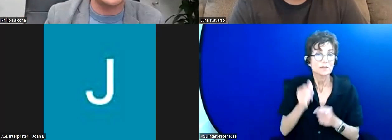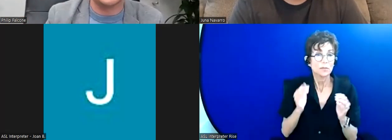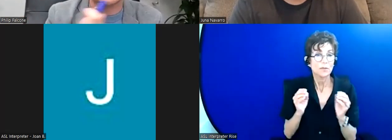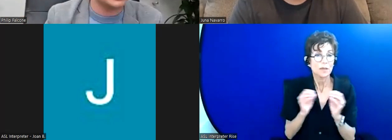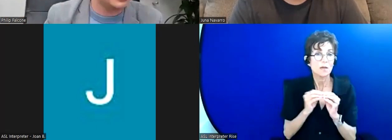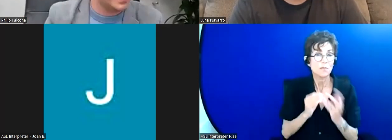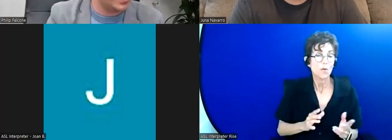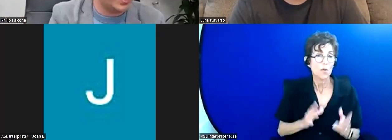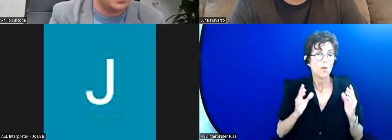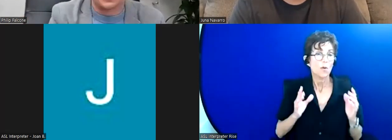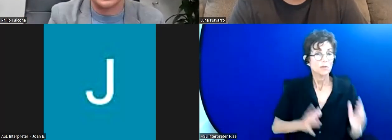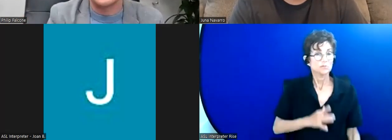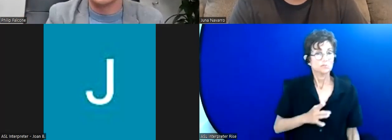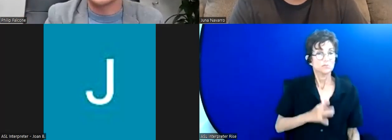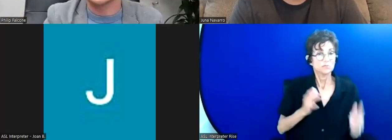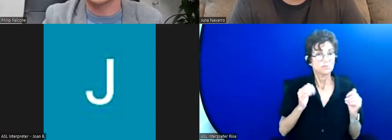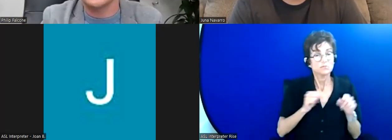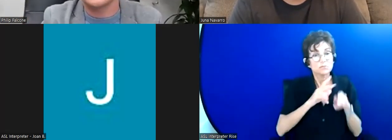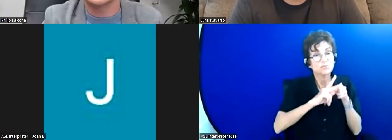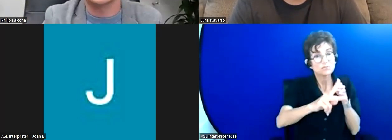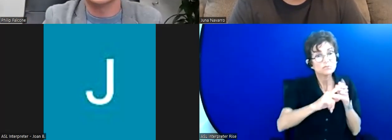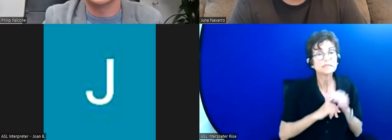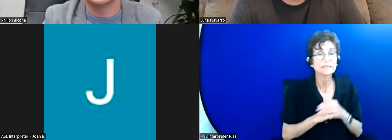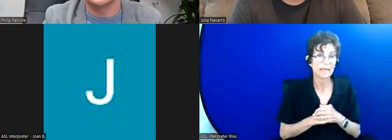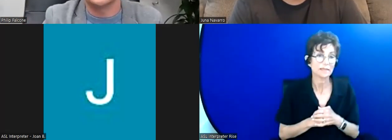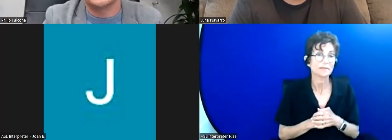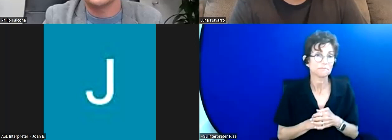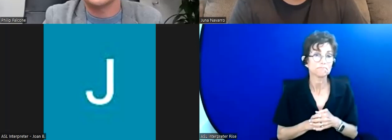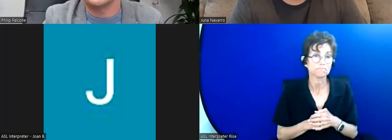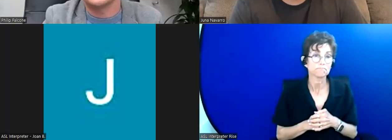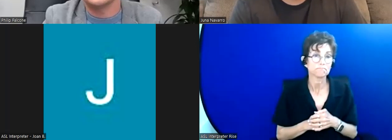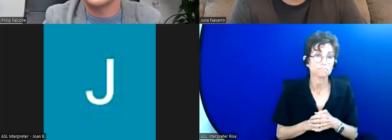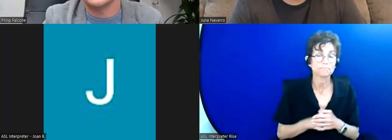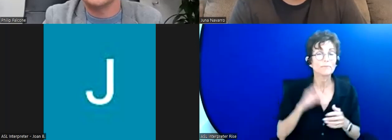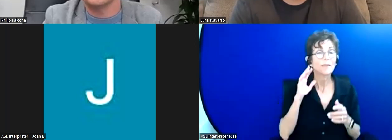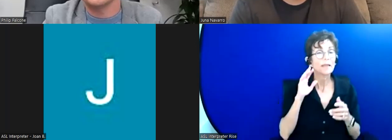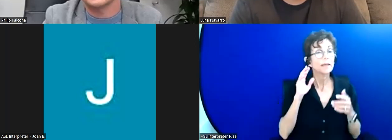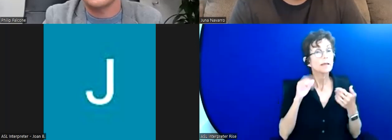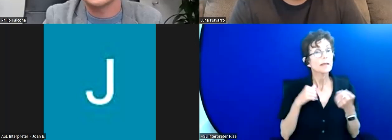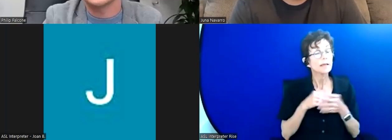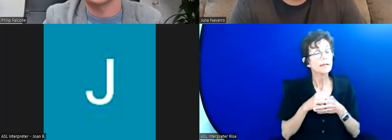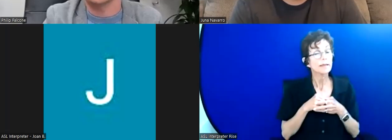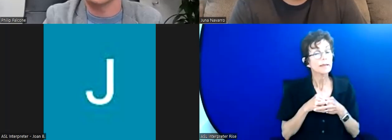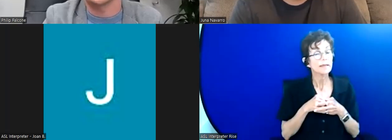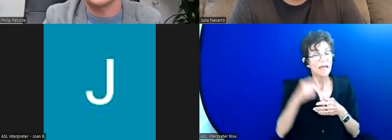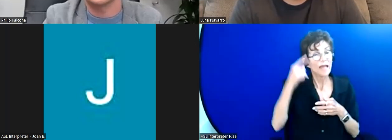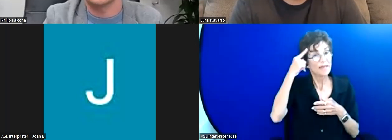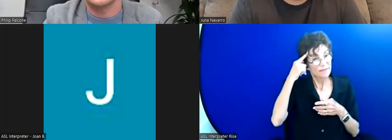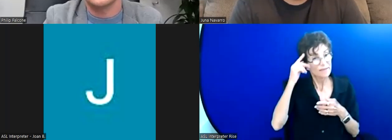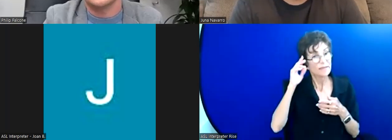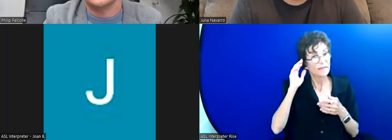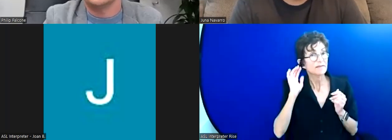that hit me as I was thinking earlier. But I think now that's a little bit about kind of what how I see things from a government